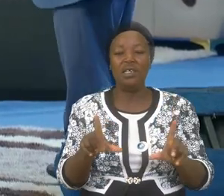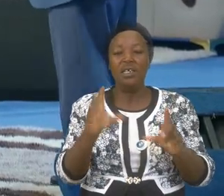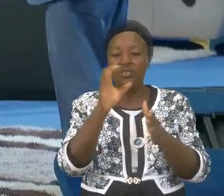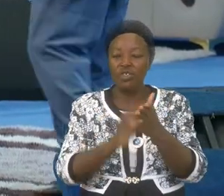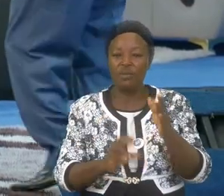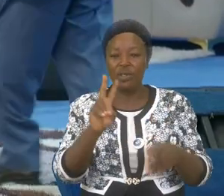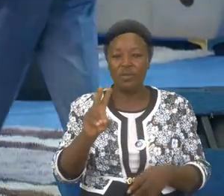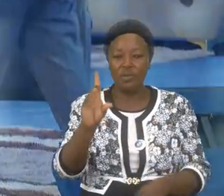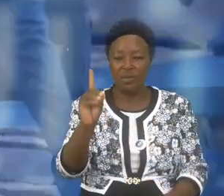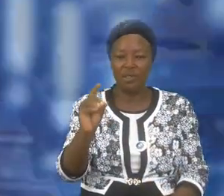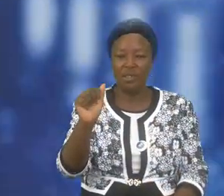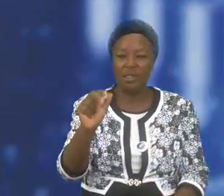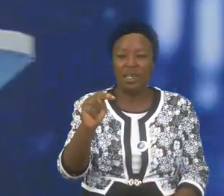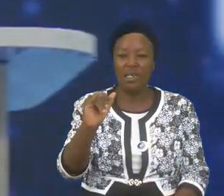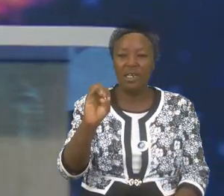chapter 2.